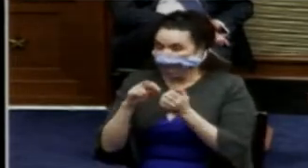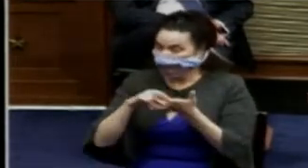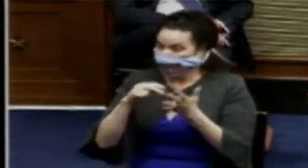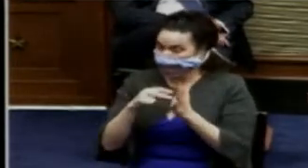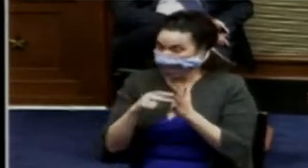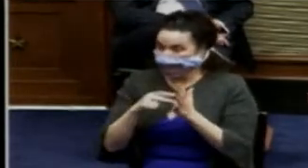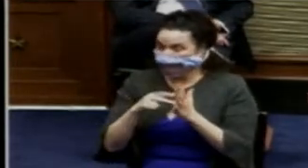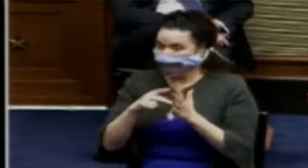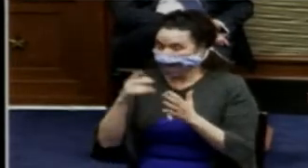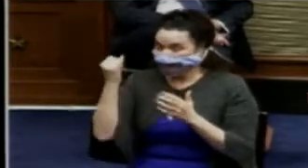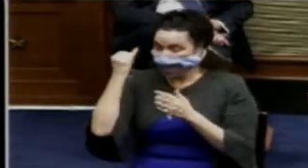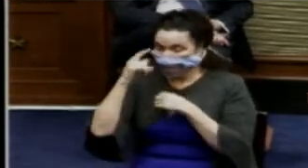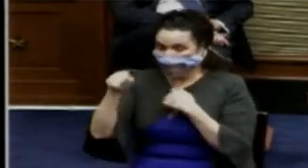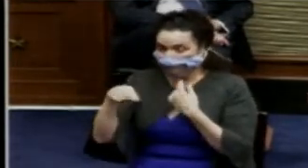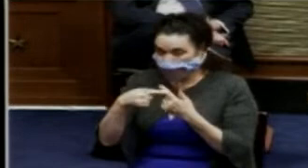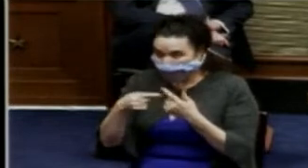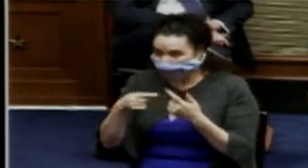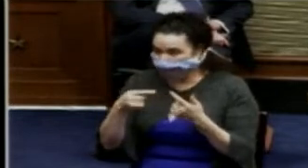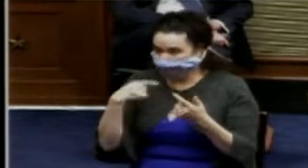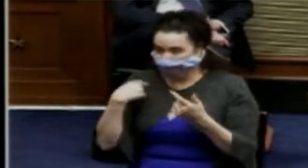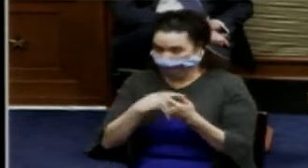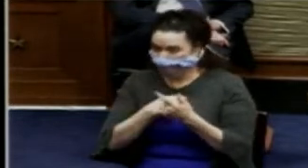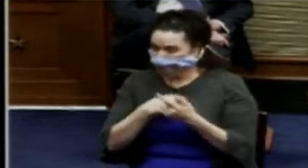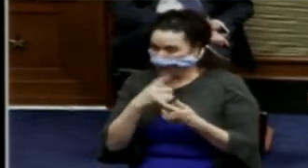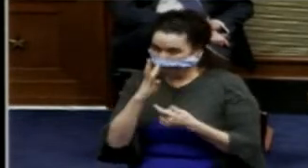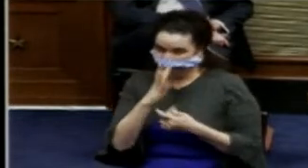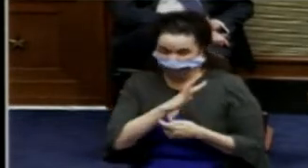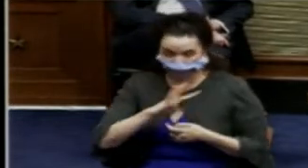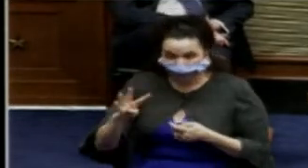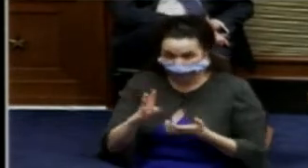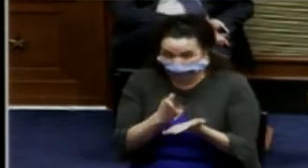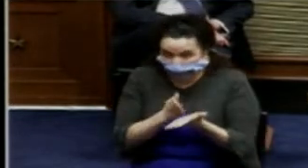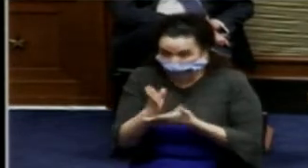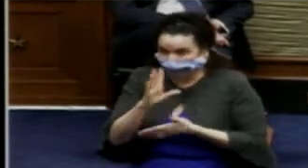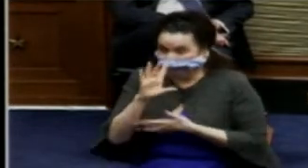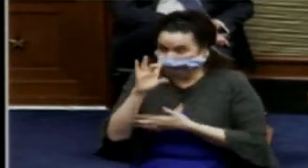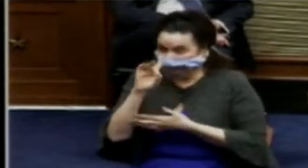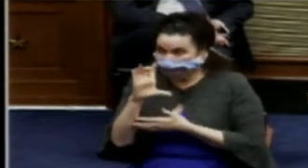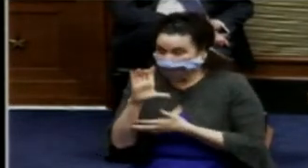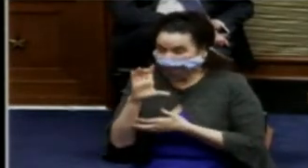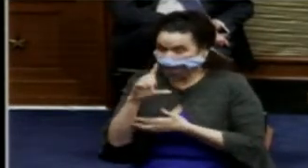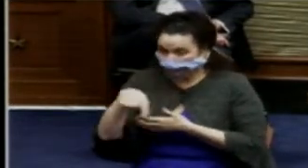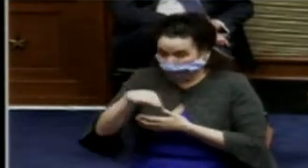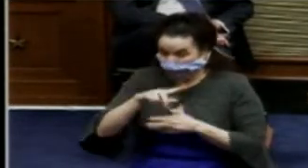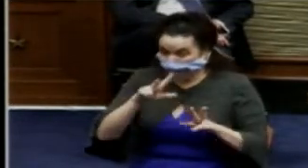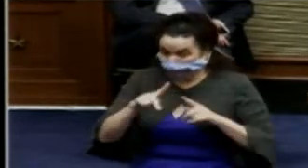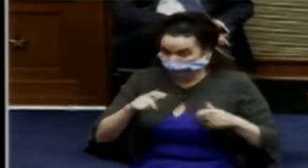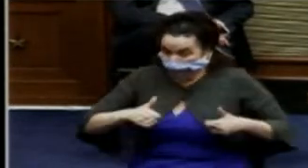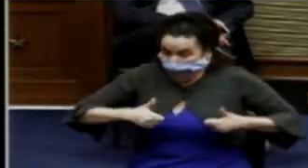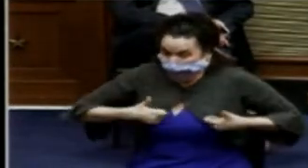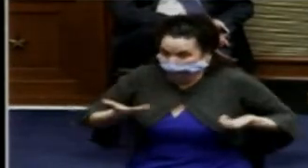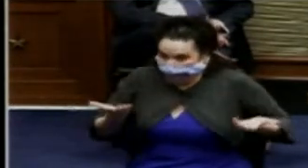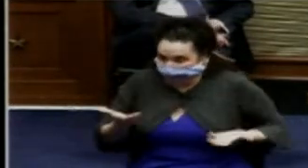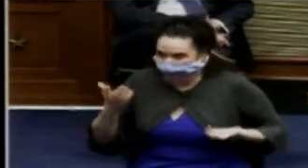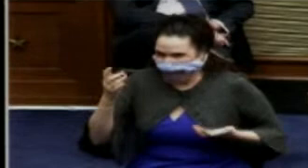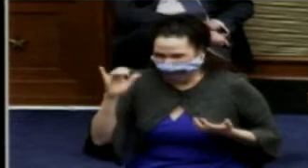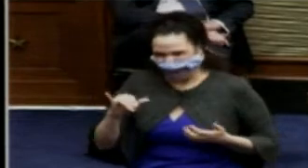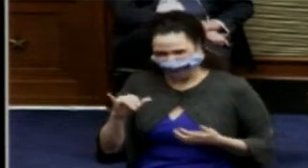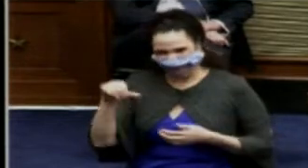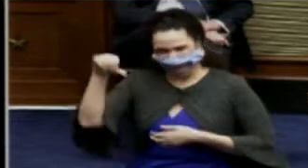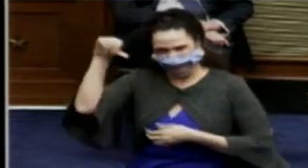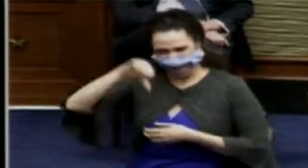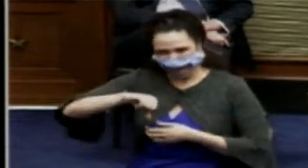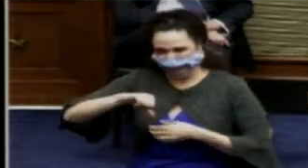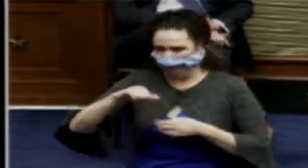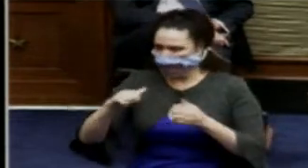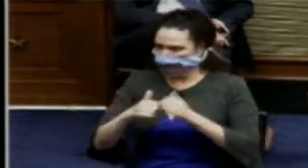to DC residents is one of the greatest denials of the most fundamental rights that citizens of the United